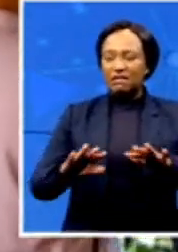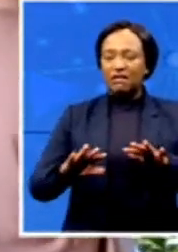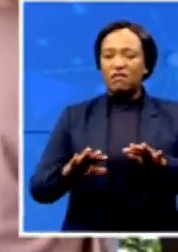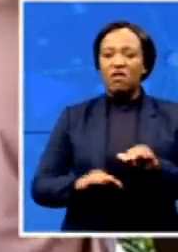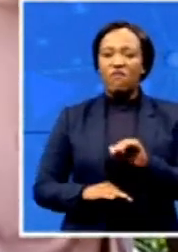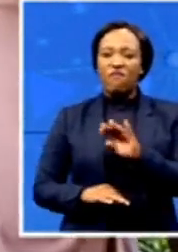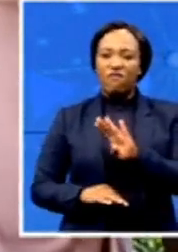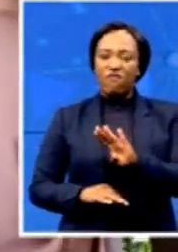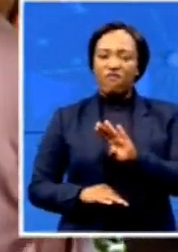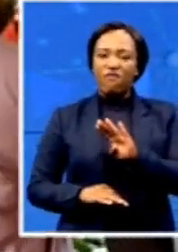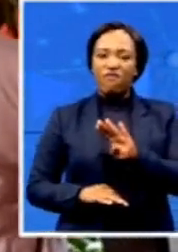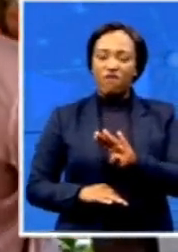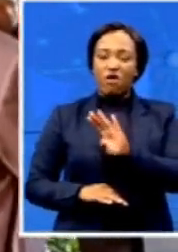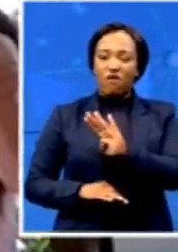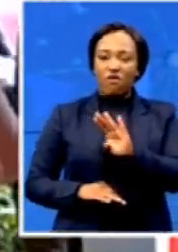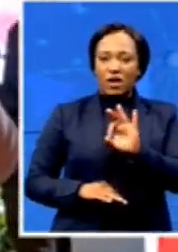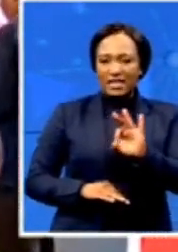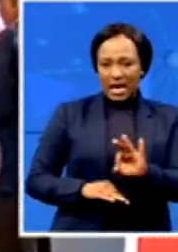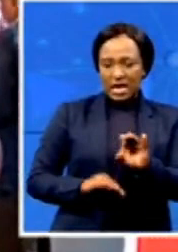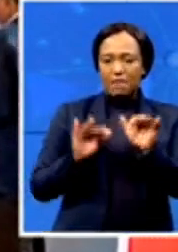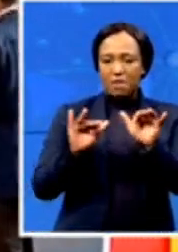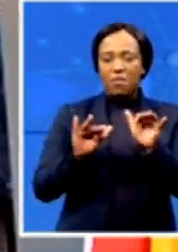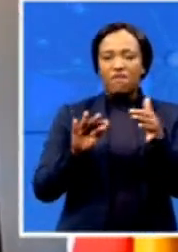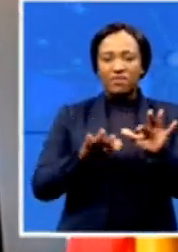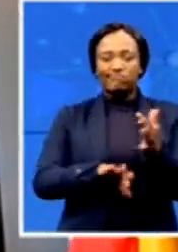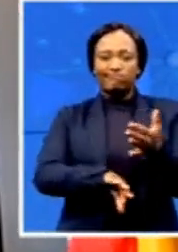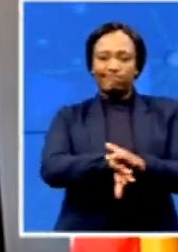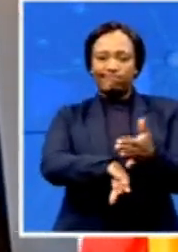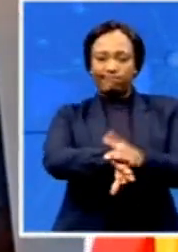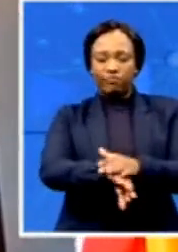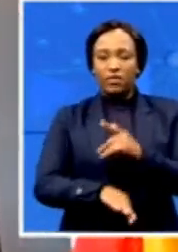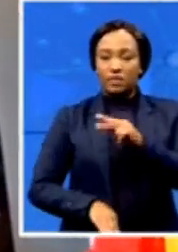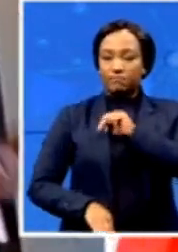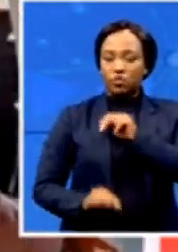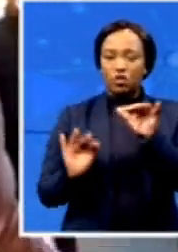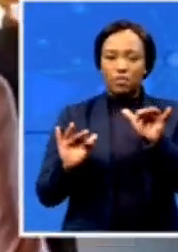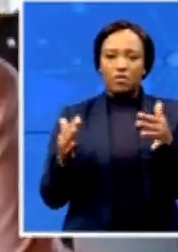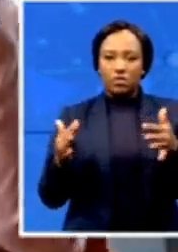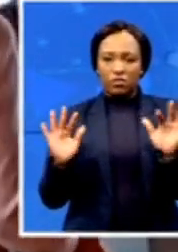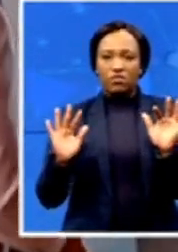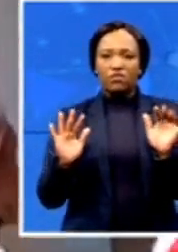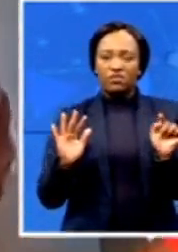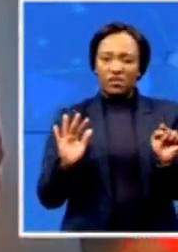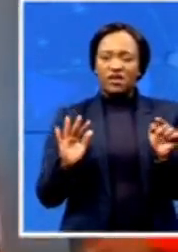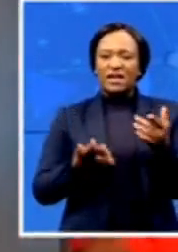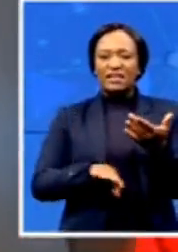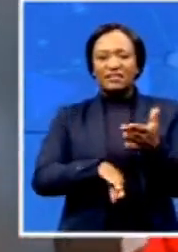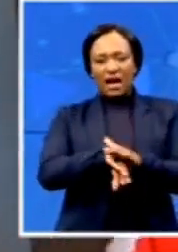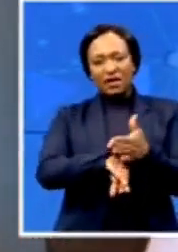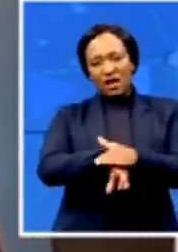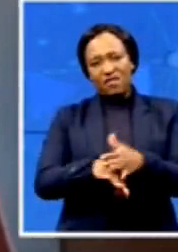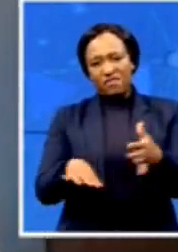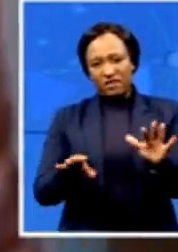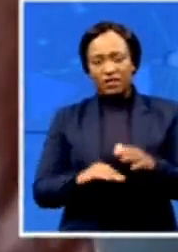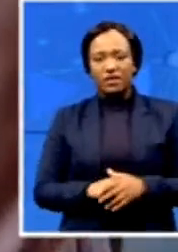443. In the province of KwaZulu-Natal. There's a number of people who have died. Let me step aside now so that you